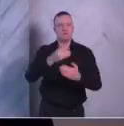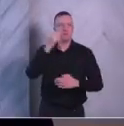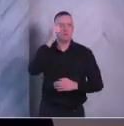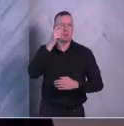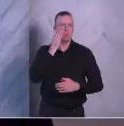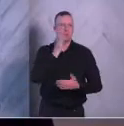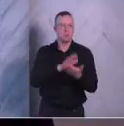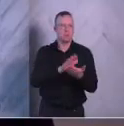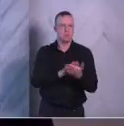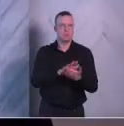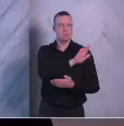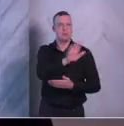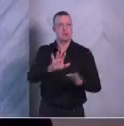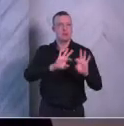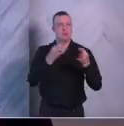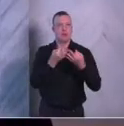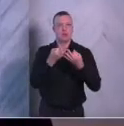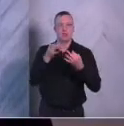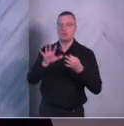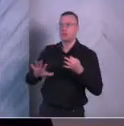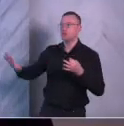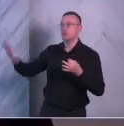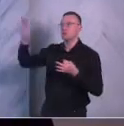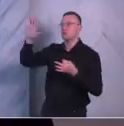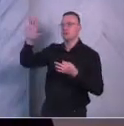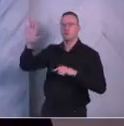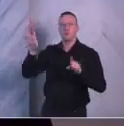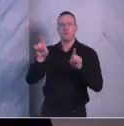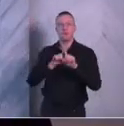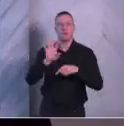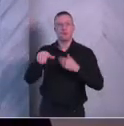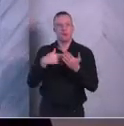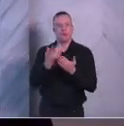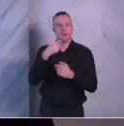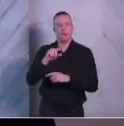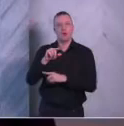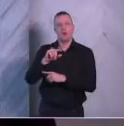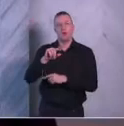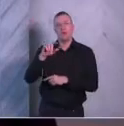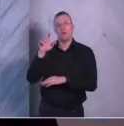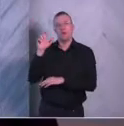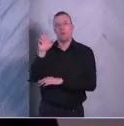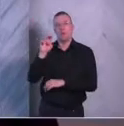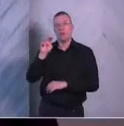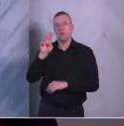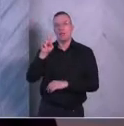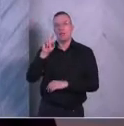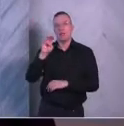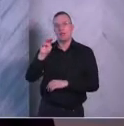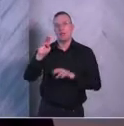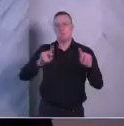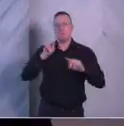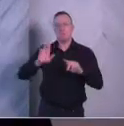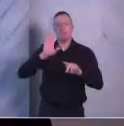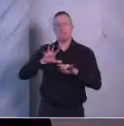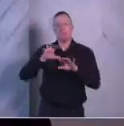their families. And also for the Muslim people who were brutally